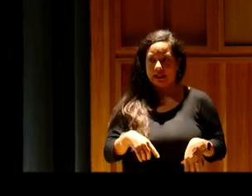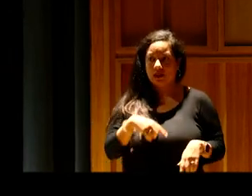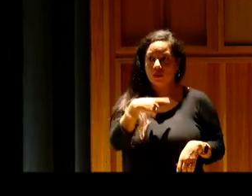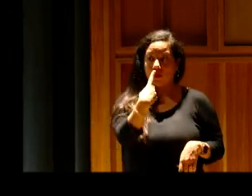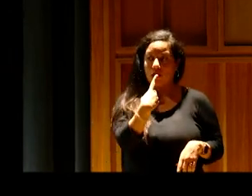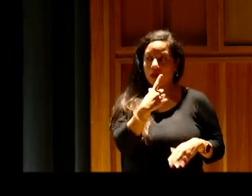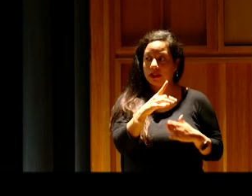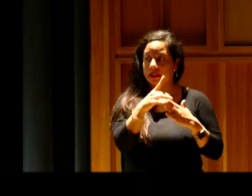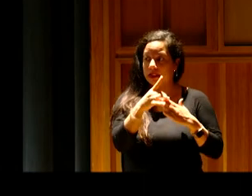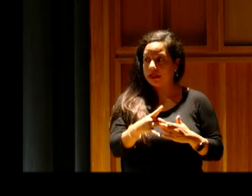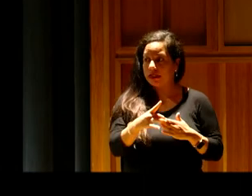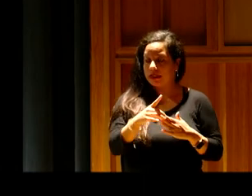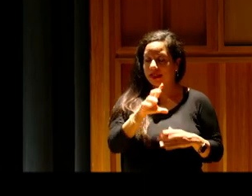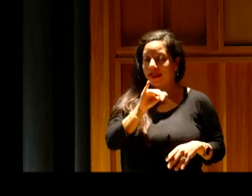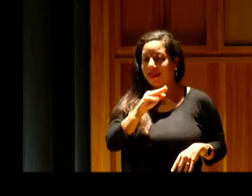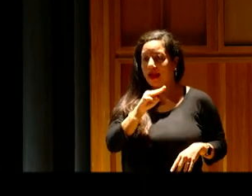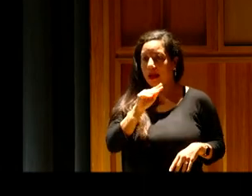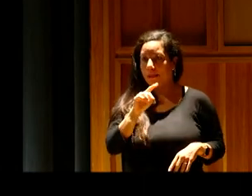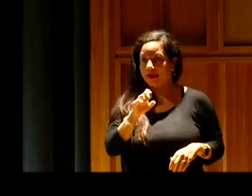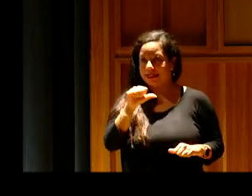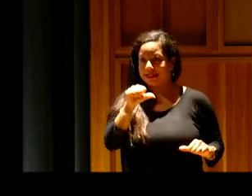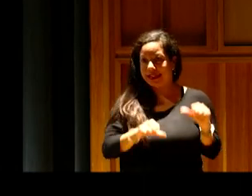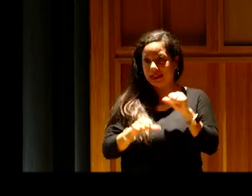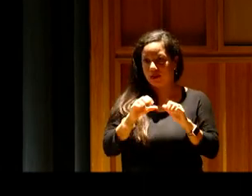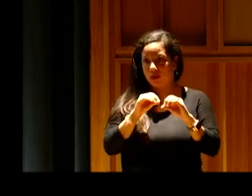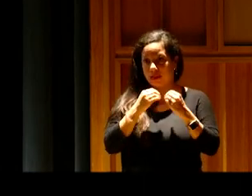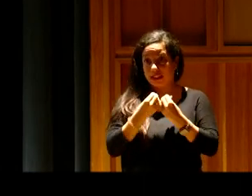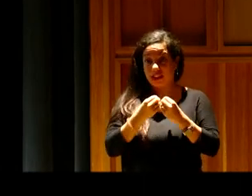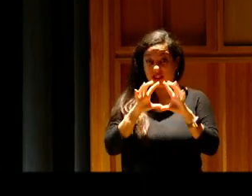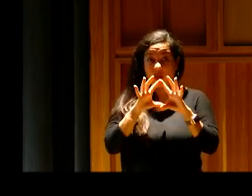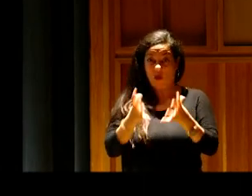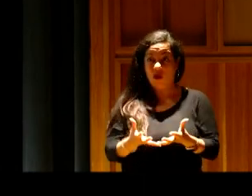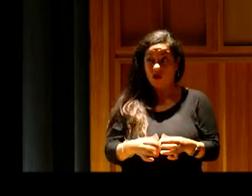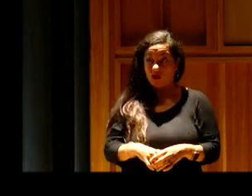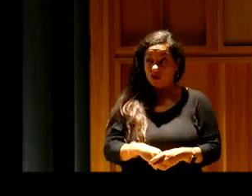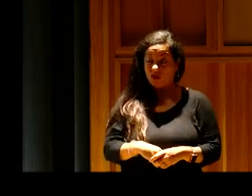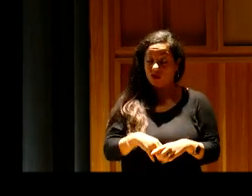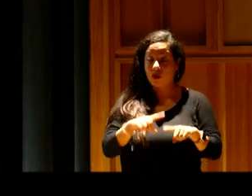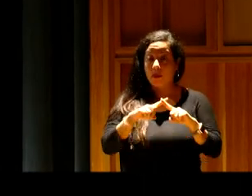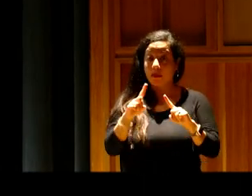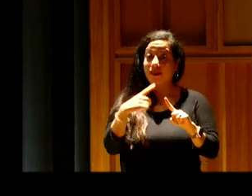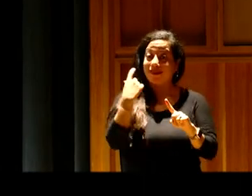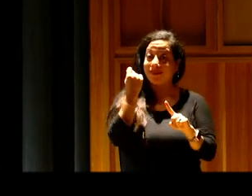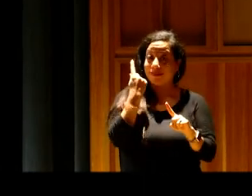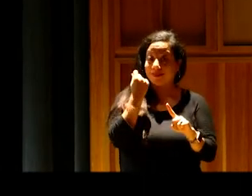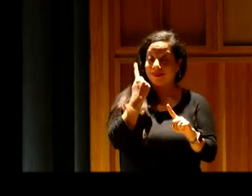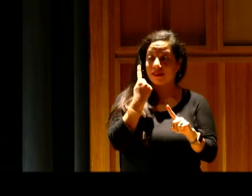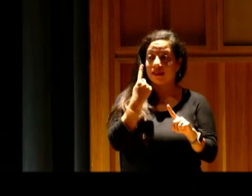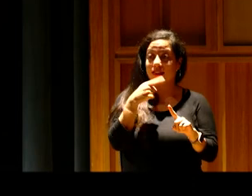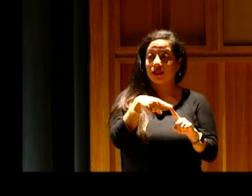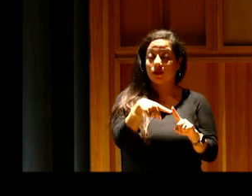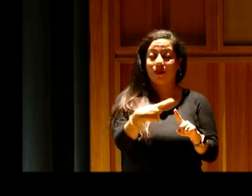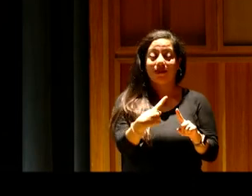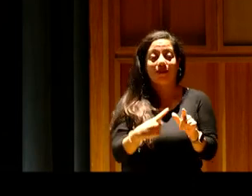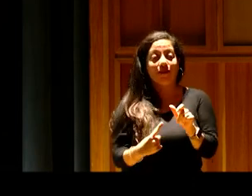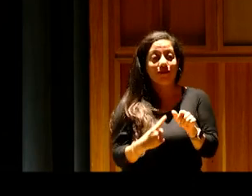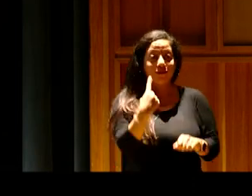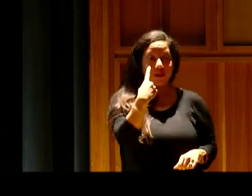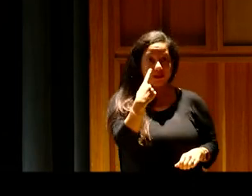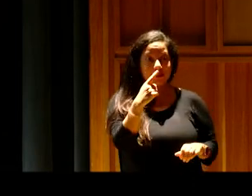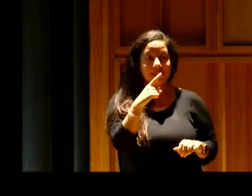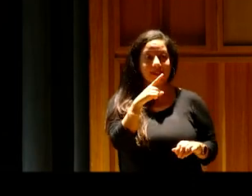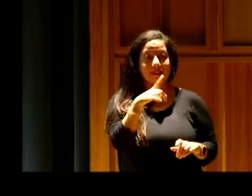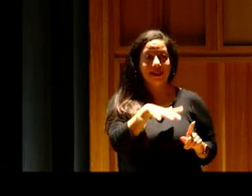leading climate science organizations in the world, but it's also been one of the first climate